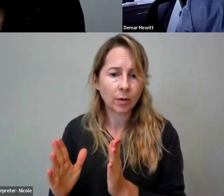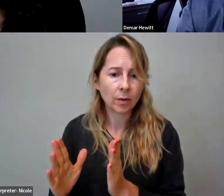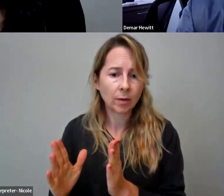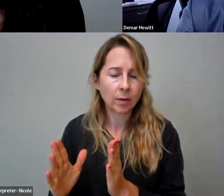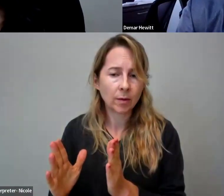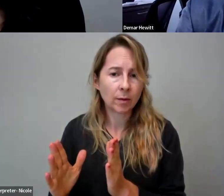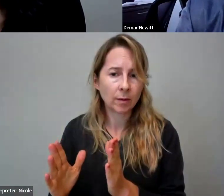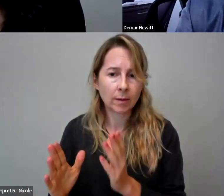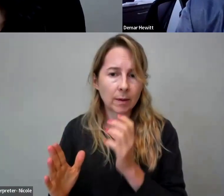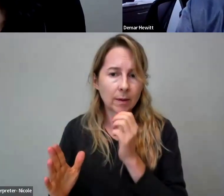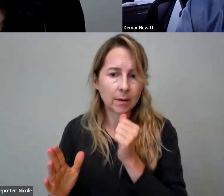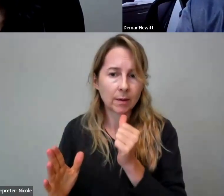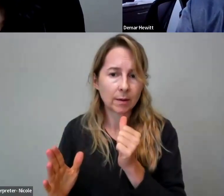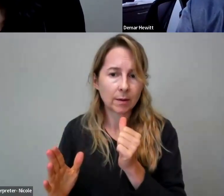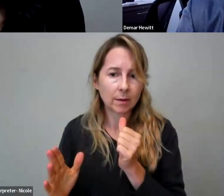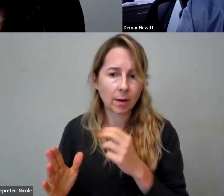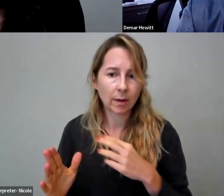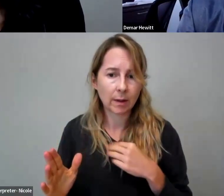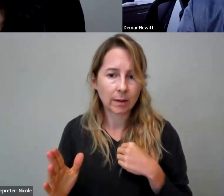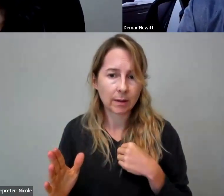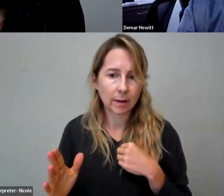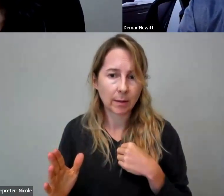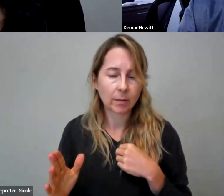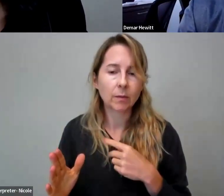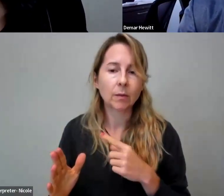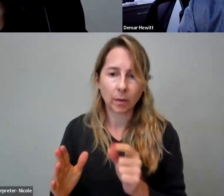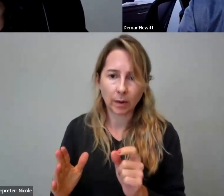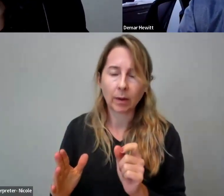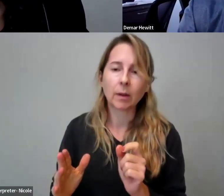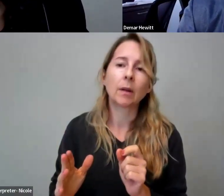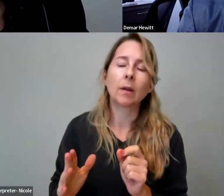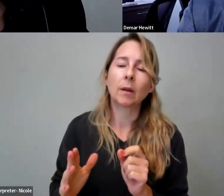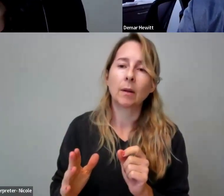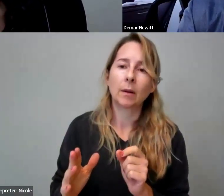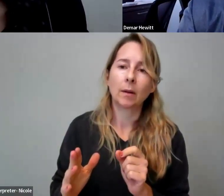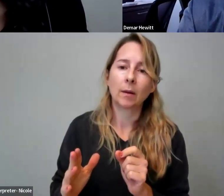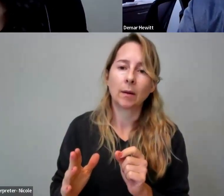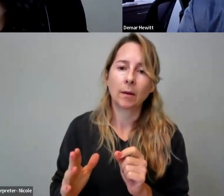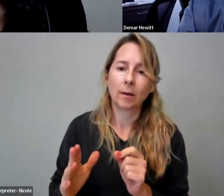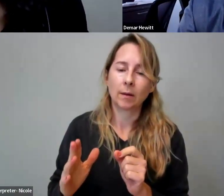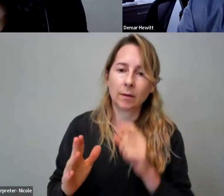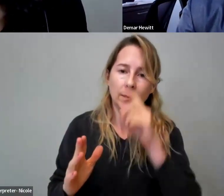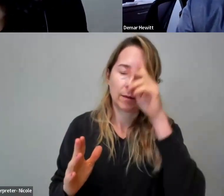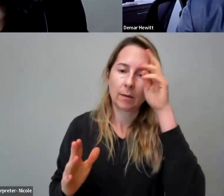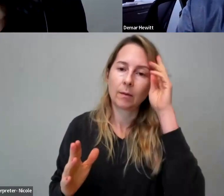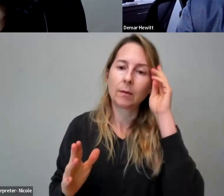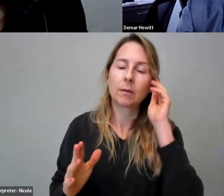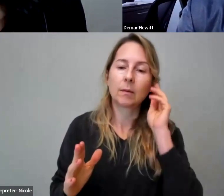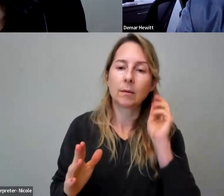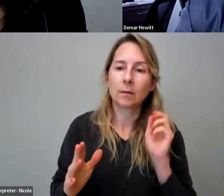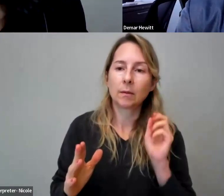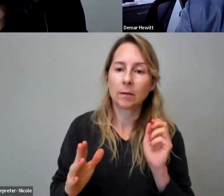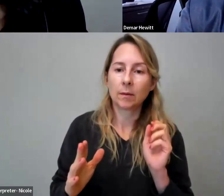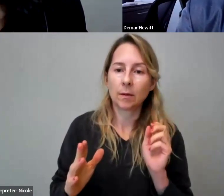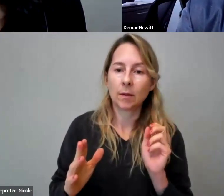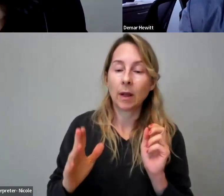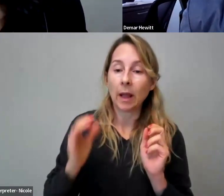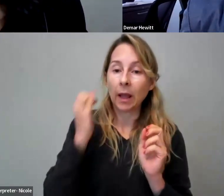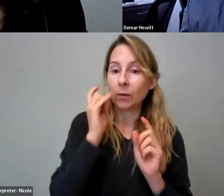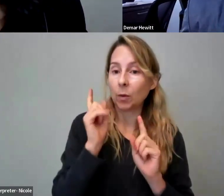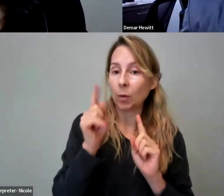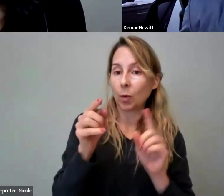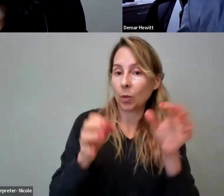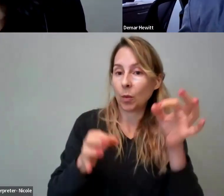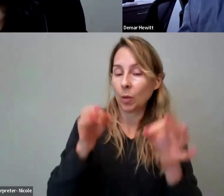the issue. Now, Correct. remember, the tribunal interpreting the code looks at